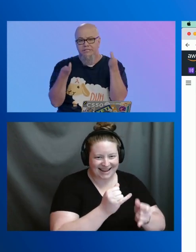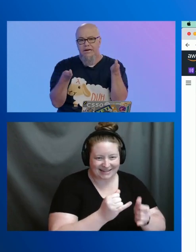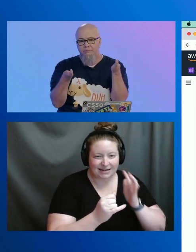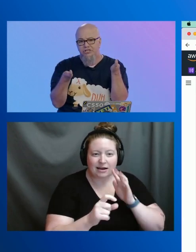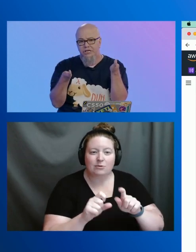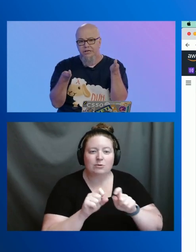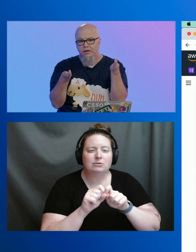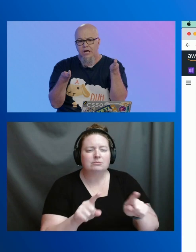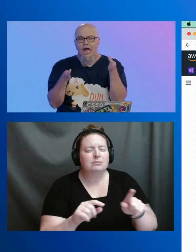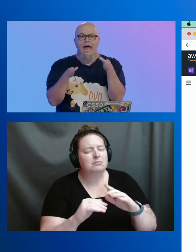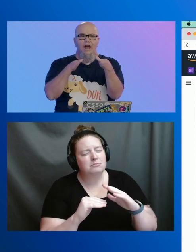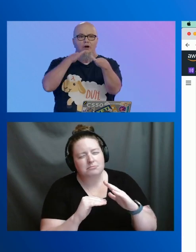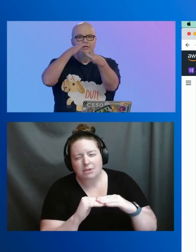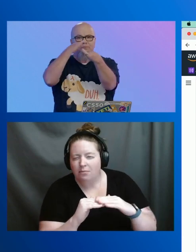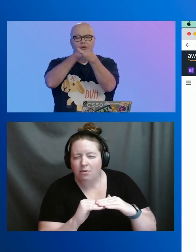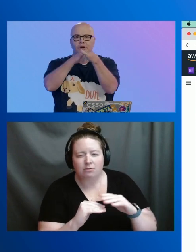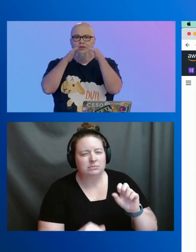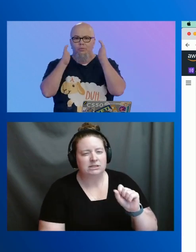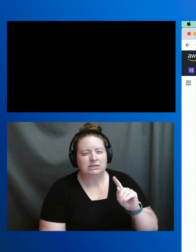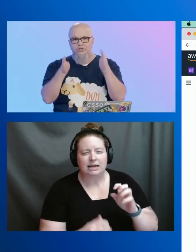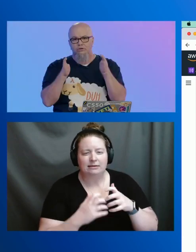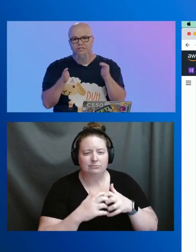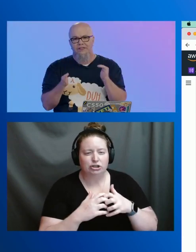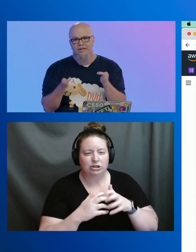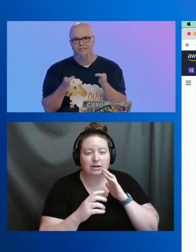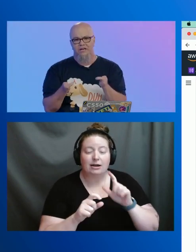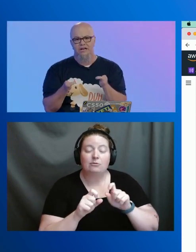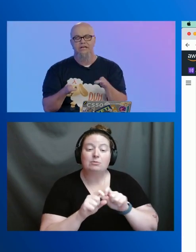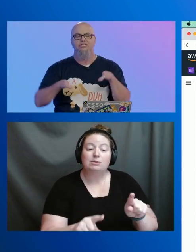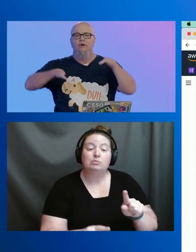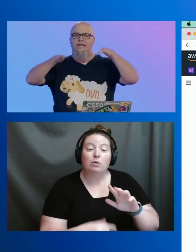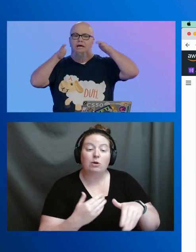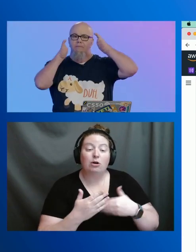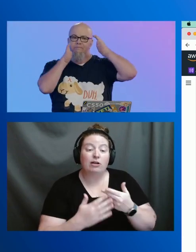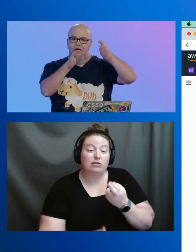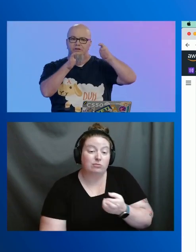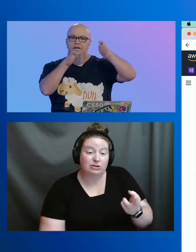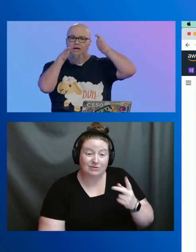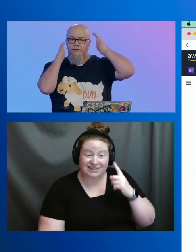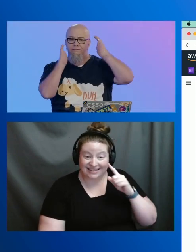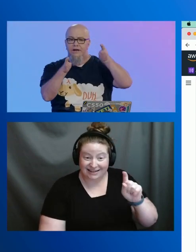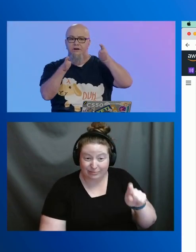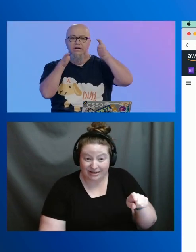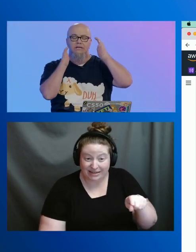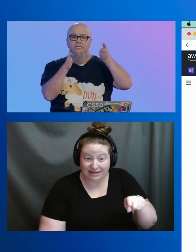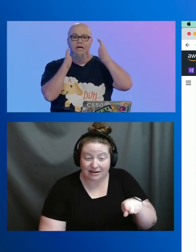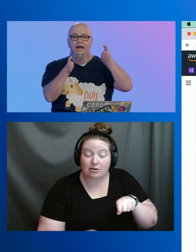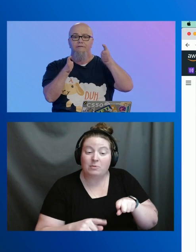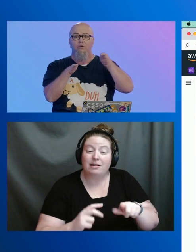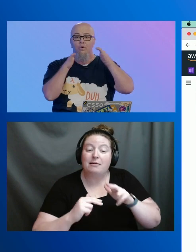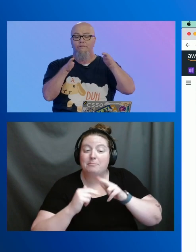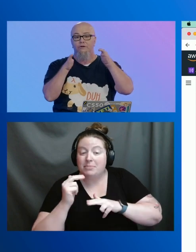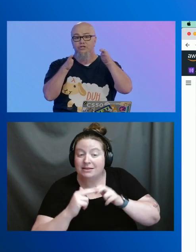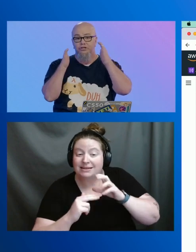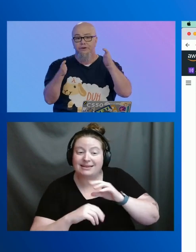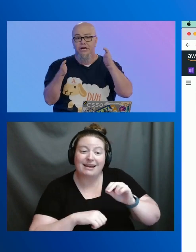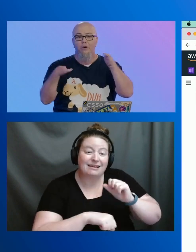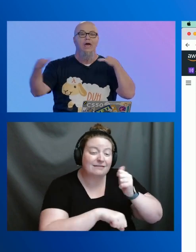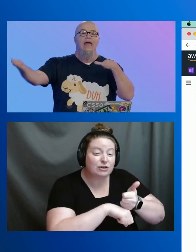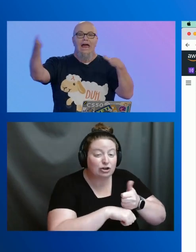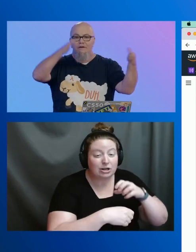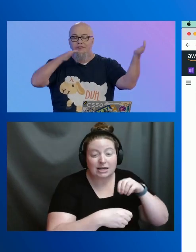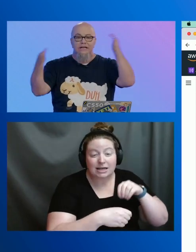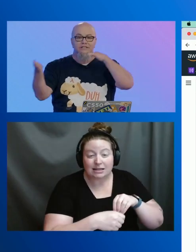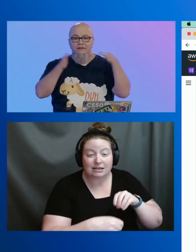minimum state machine, and I'll deploy the resources I think it's going to need. So as I'm building and configuring inside of the Workflow